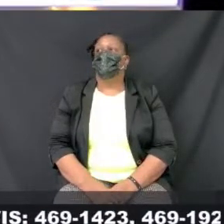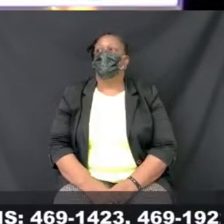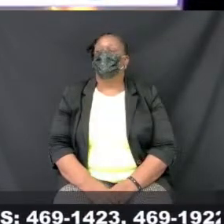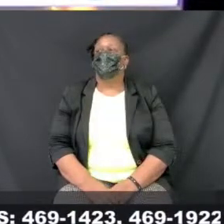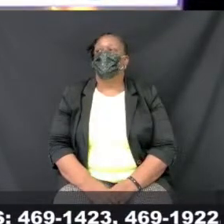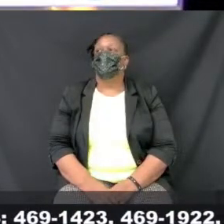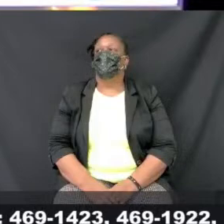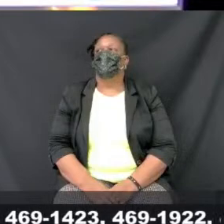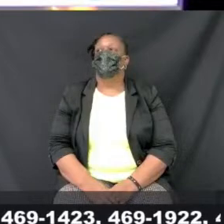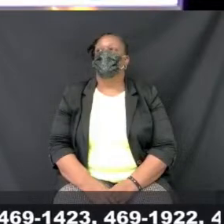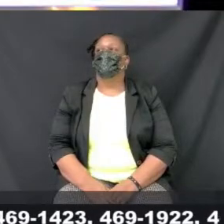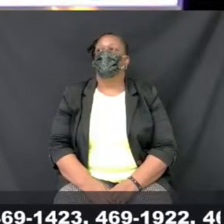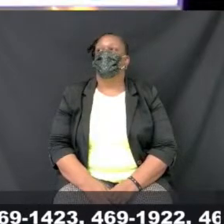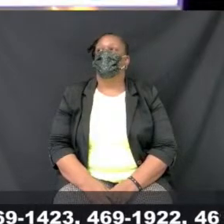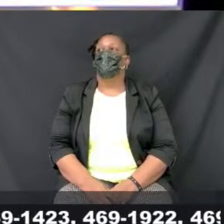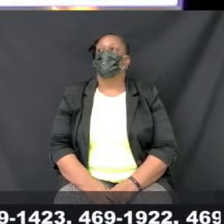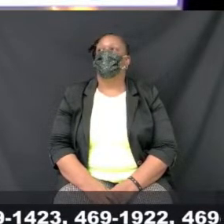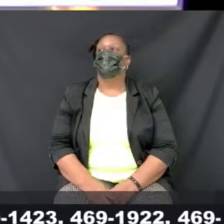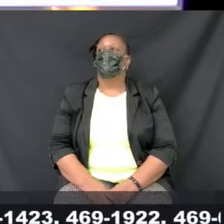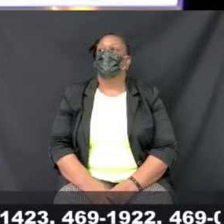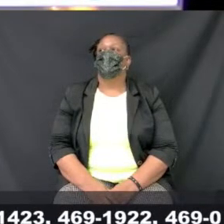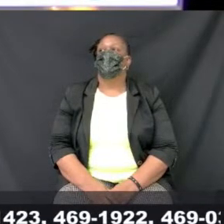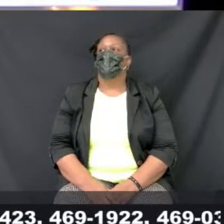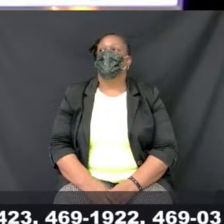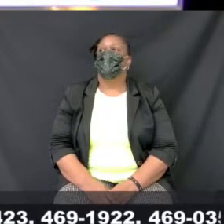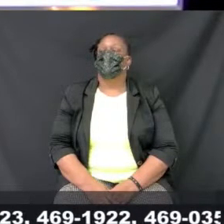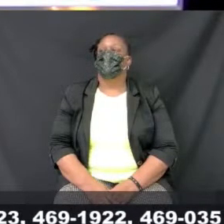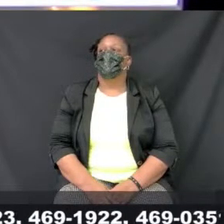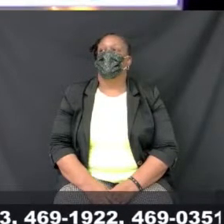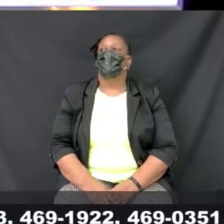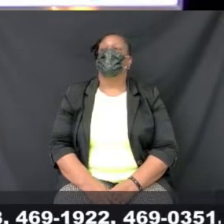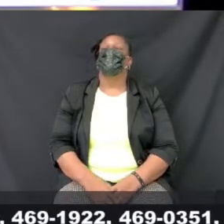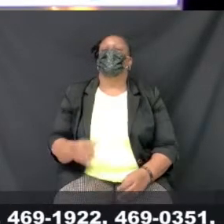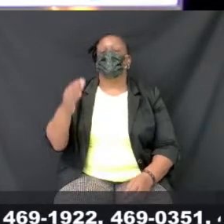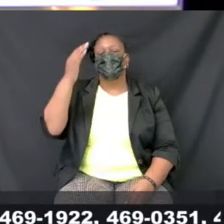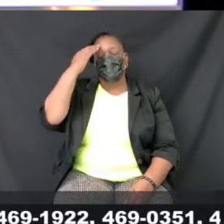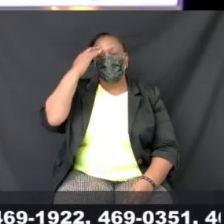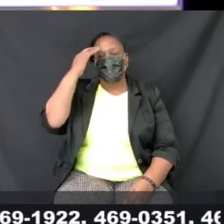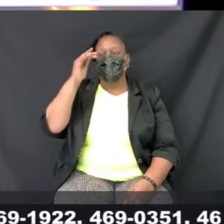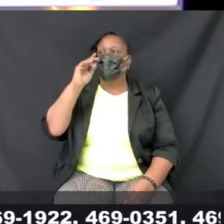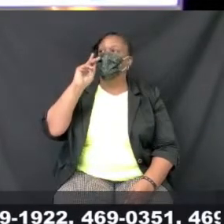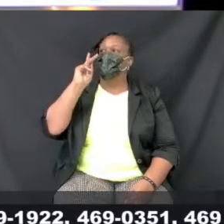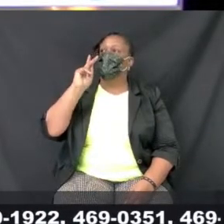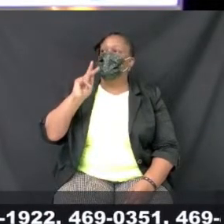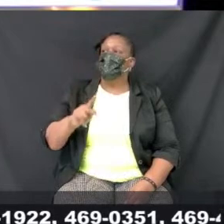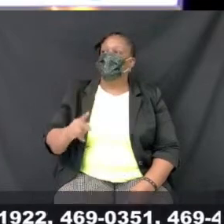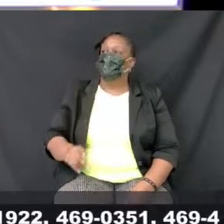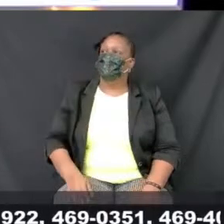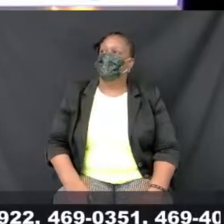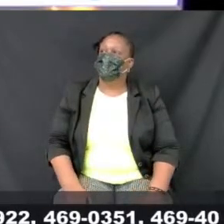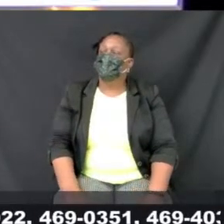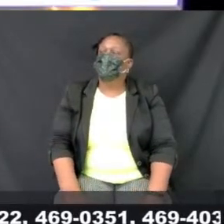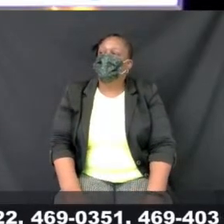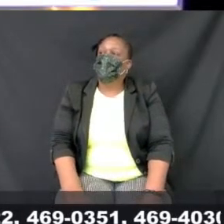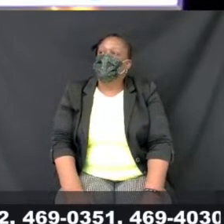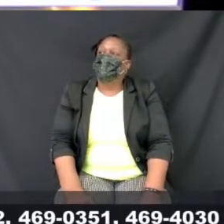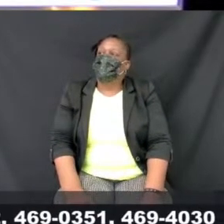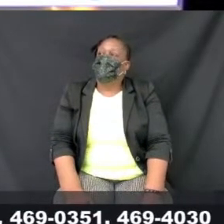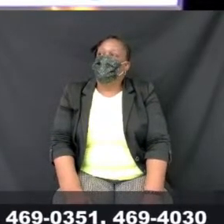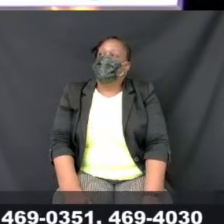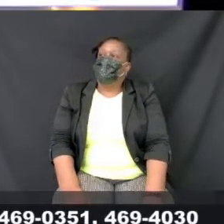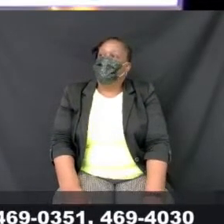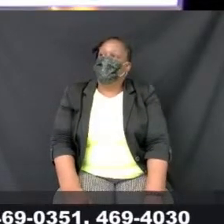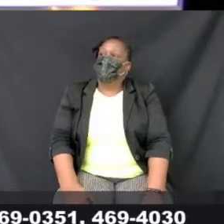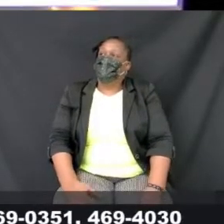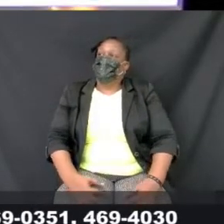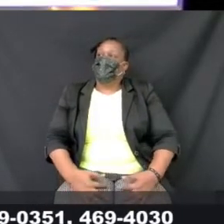I would say, although we would have had persons, well, first of all, we have to remember that if you